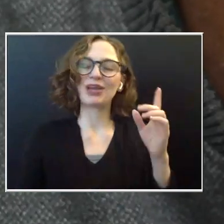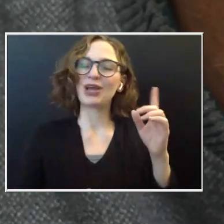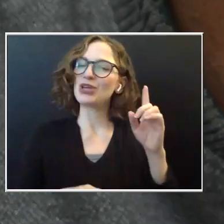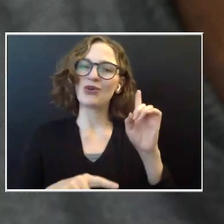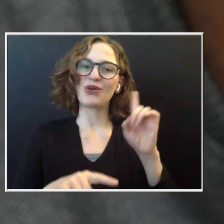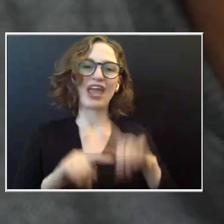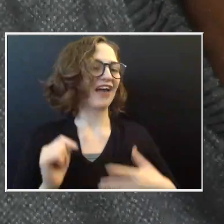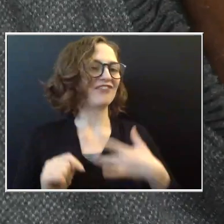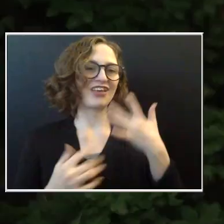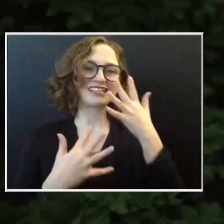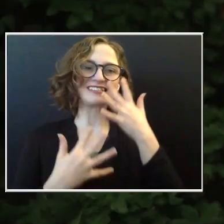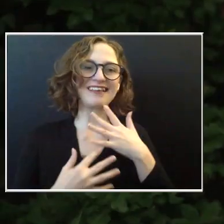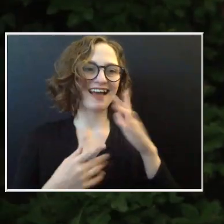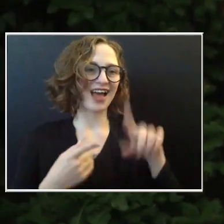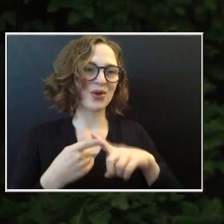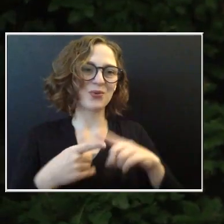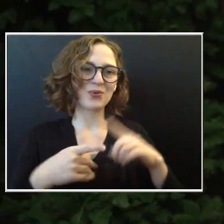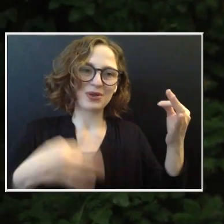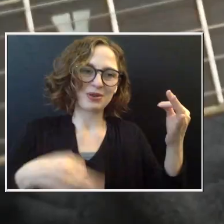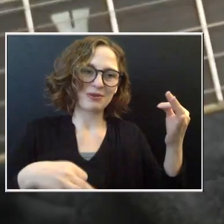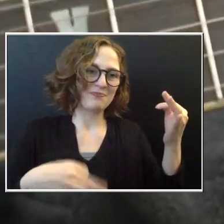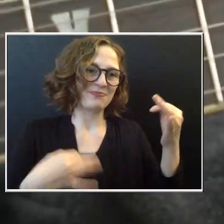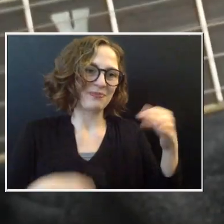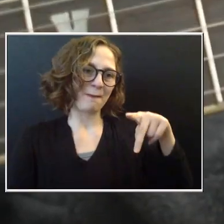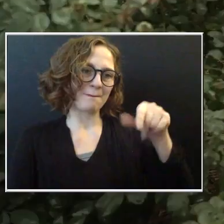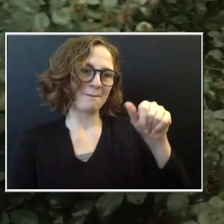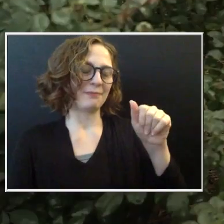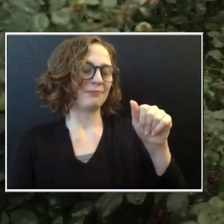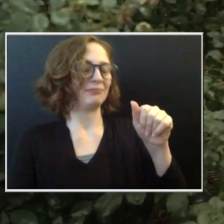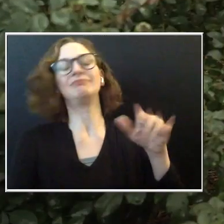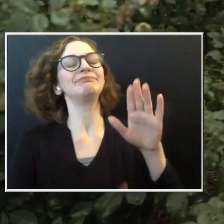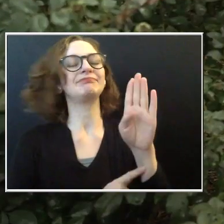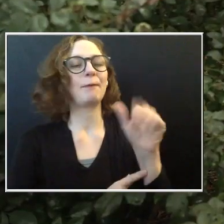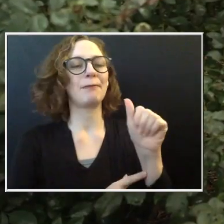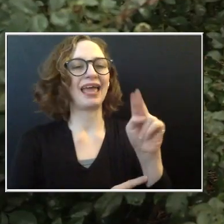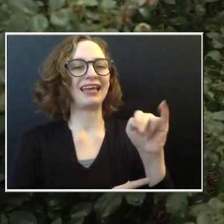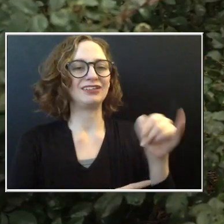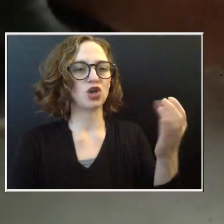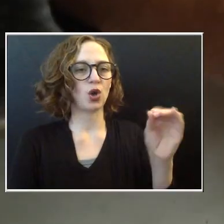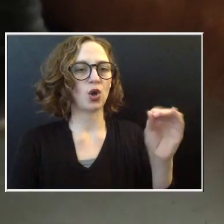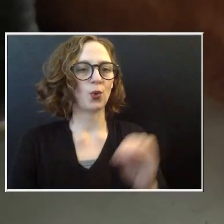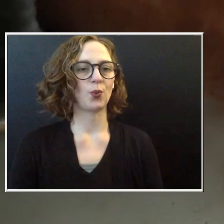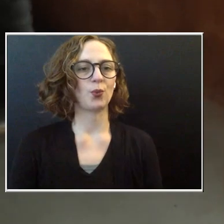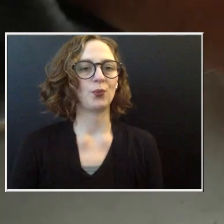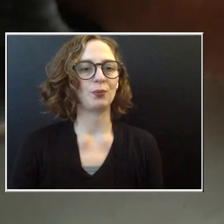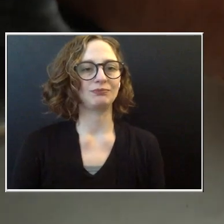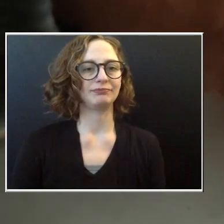Gary says waiting for a liver has changed how he looks at life.